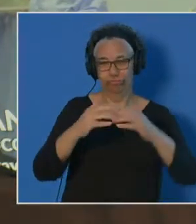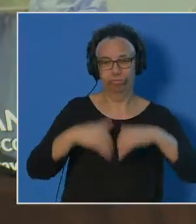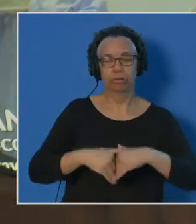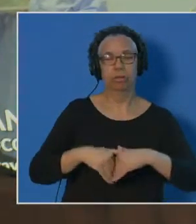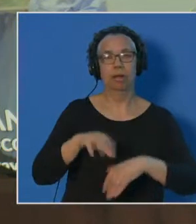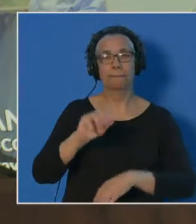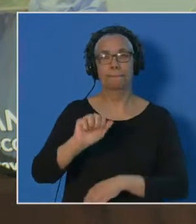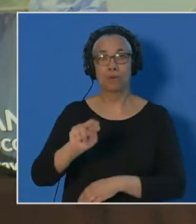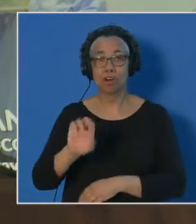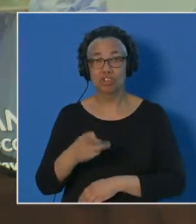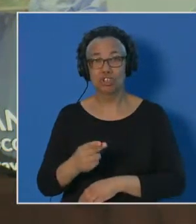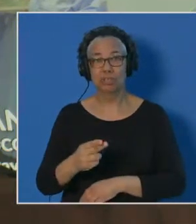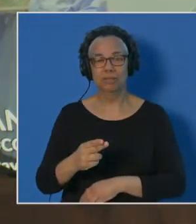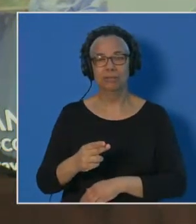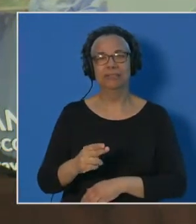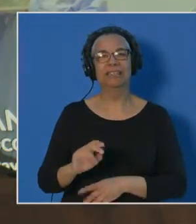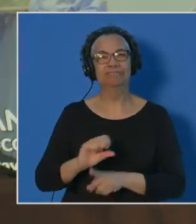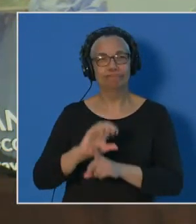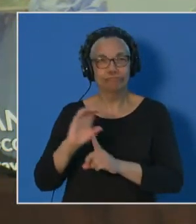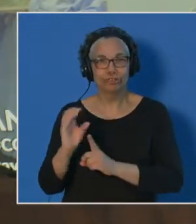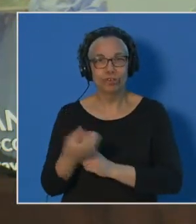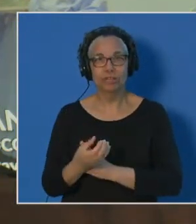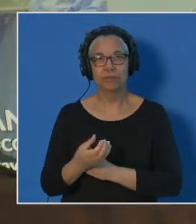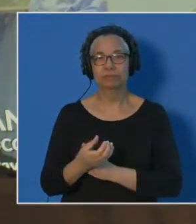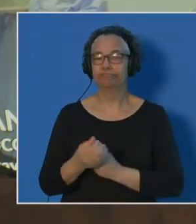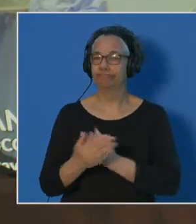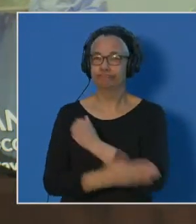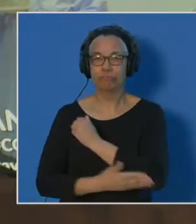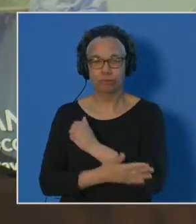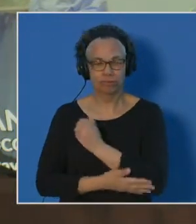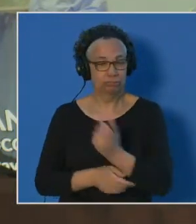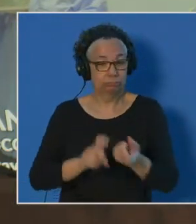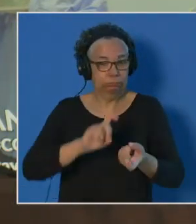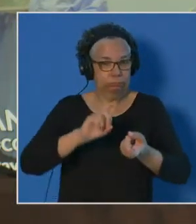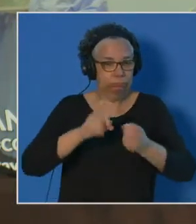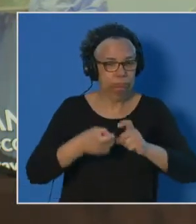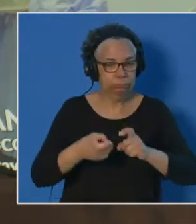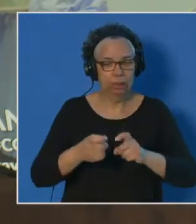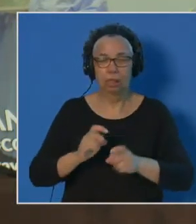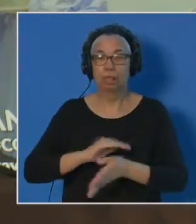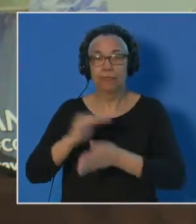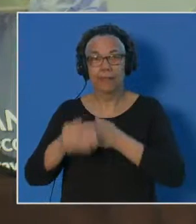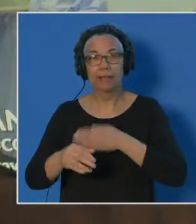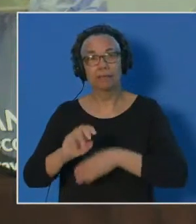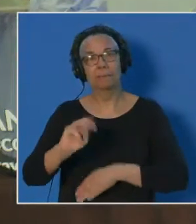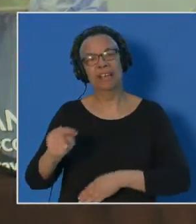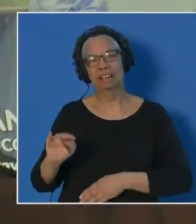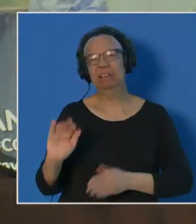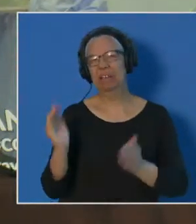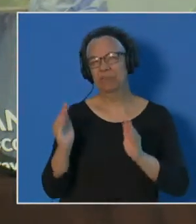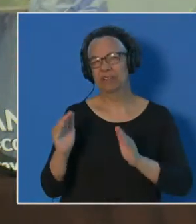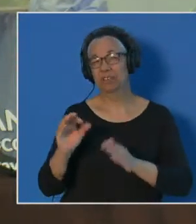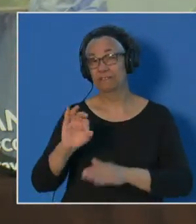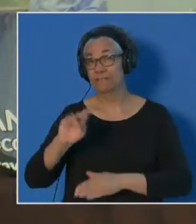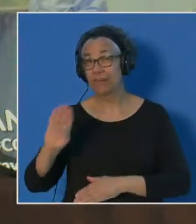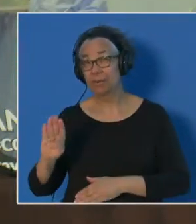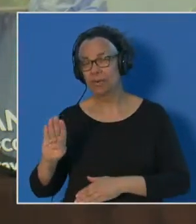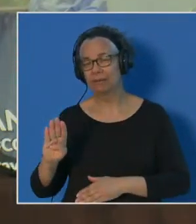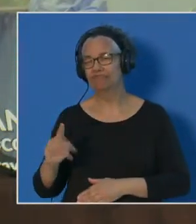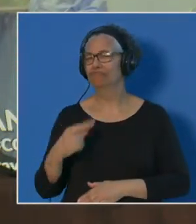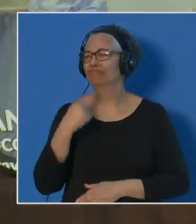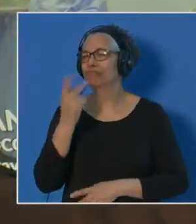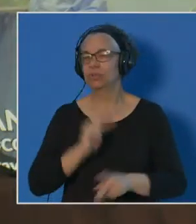in our country drastically changed in the end of May than they were in February. So in many cases, we were told the persons that they would